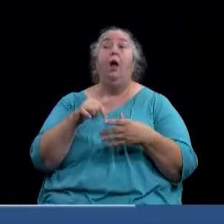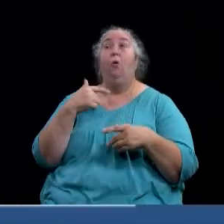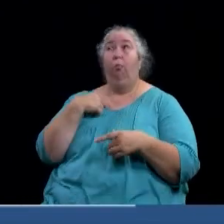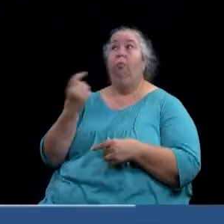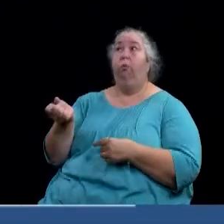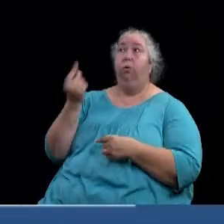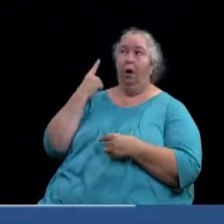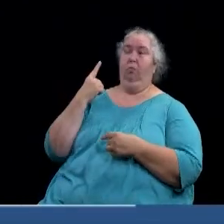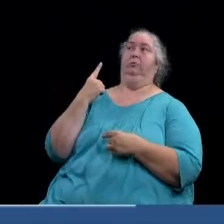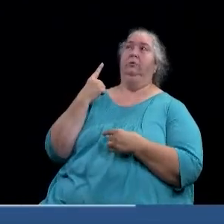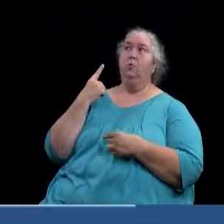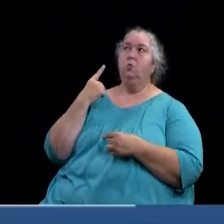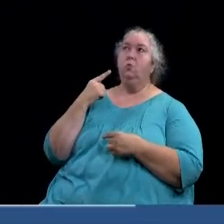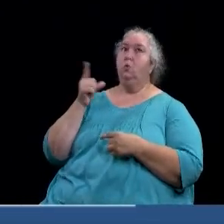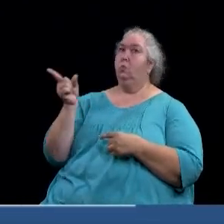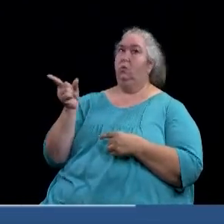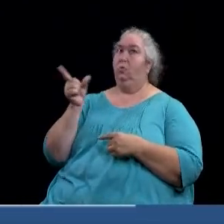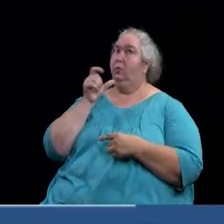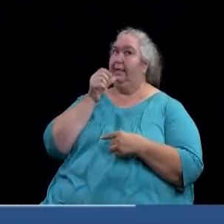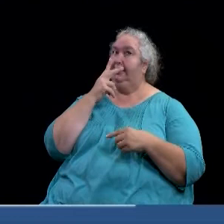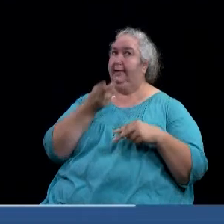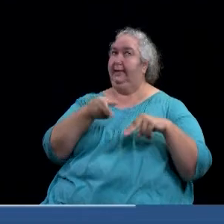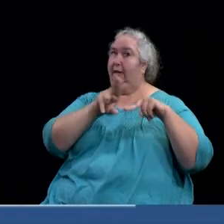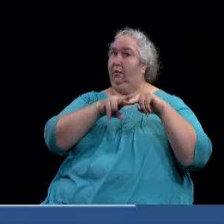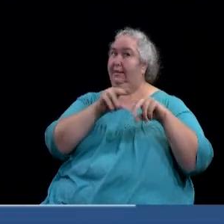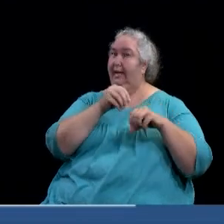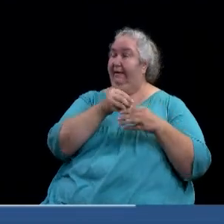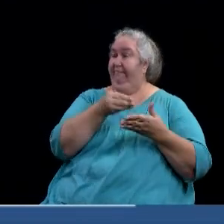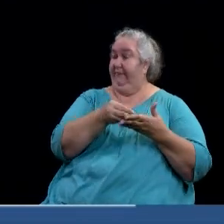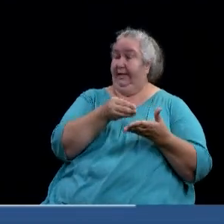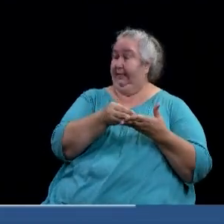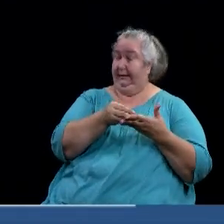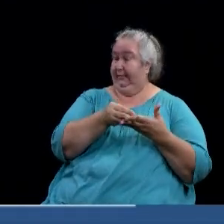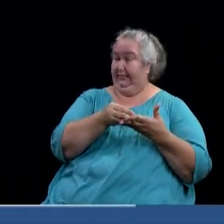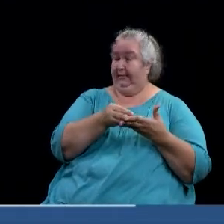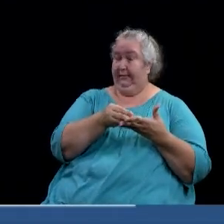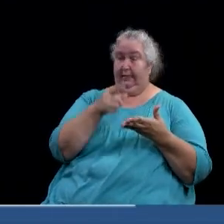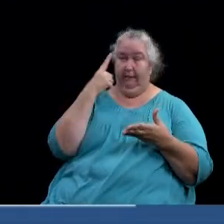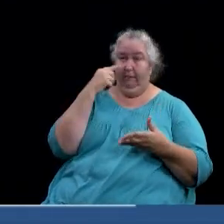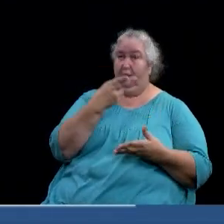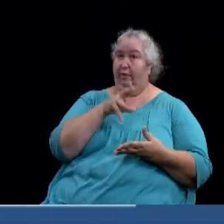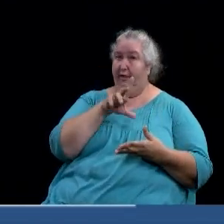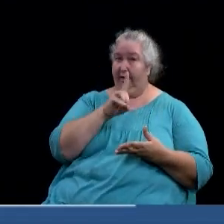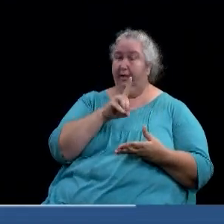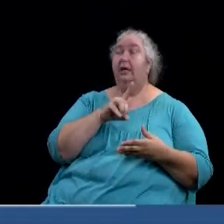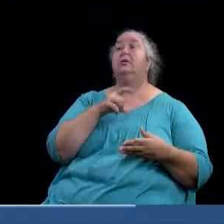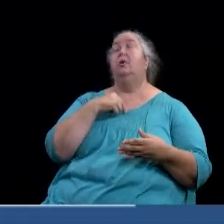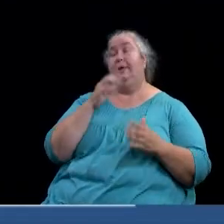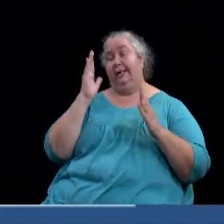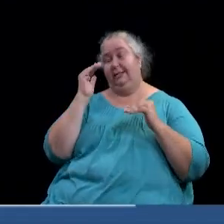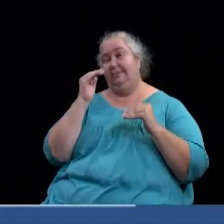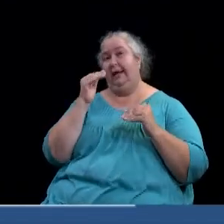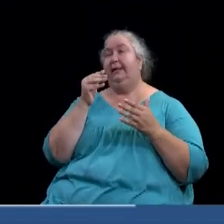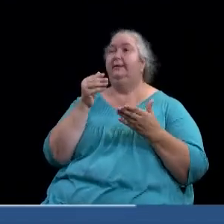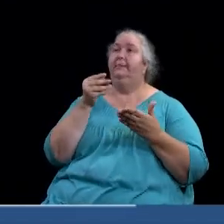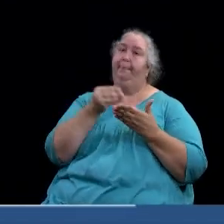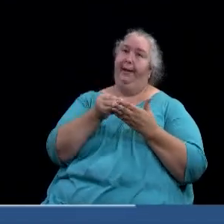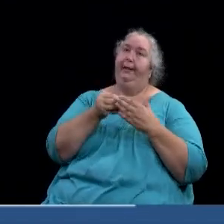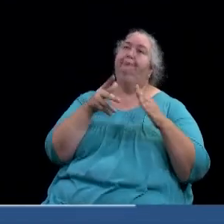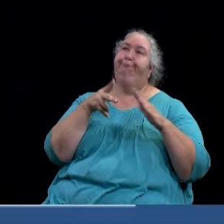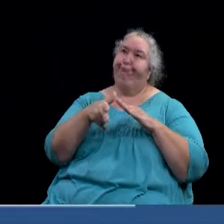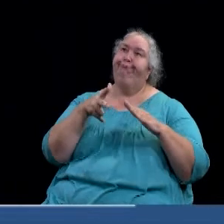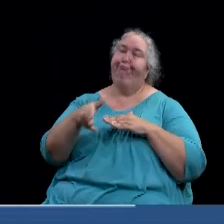for the public housing side. So we expect funds to continue to be cut in those areas, which is why our